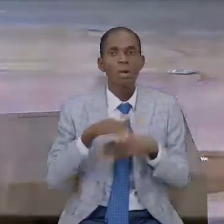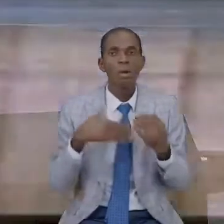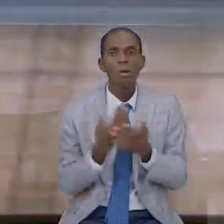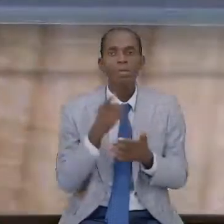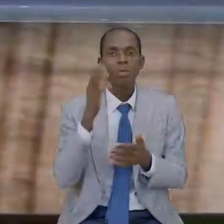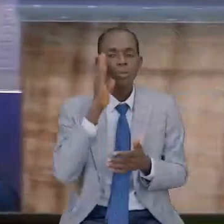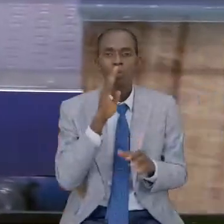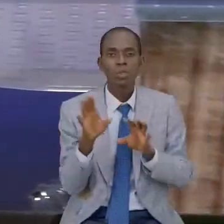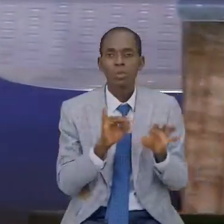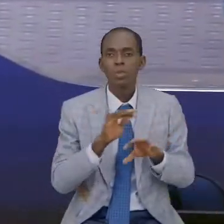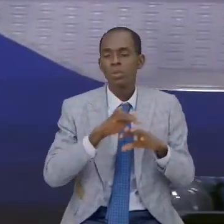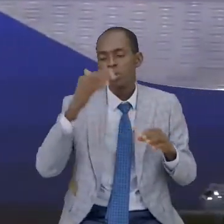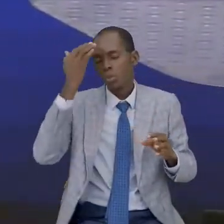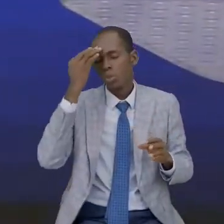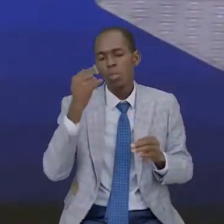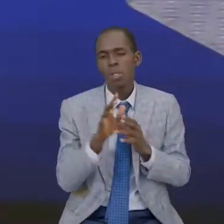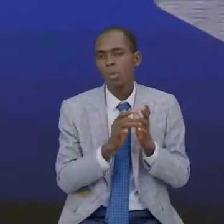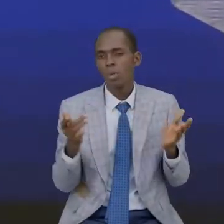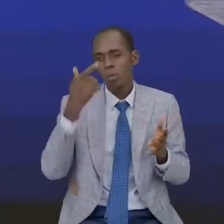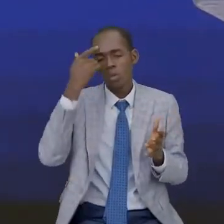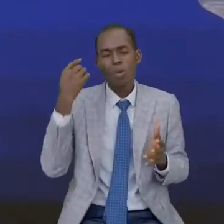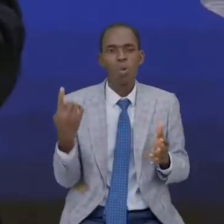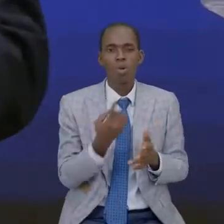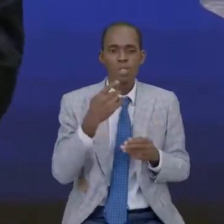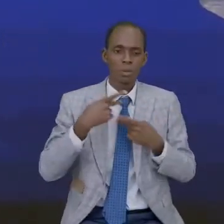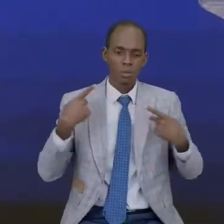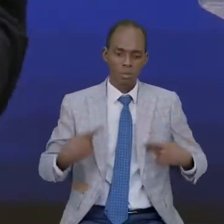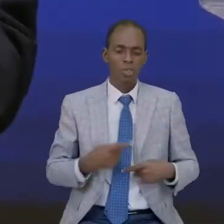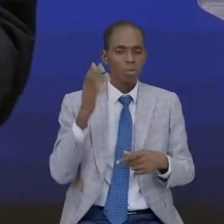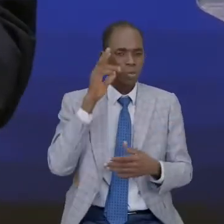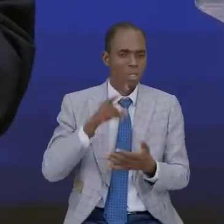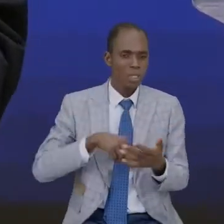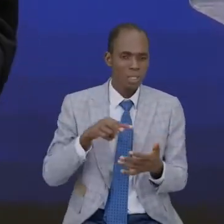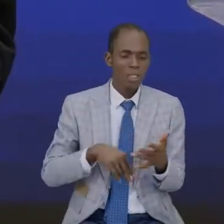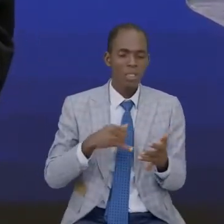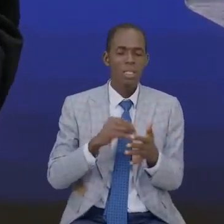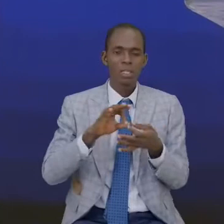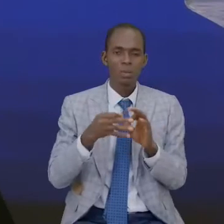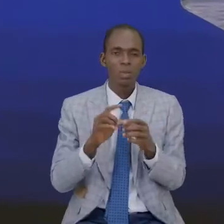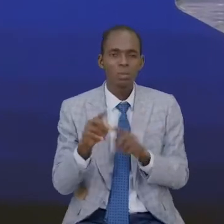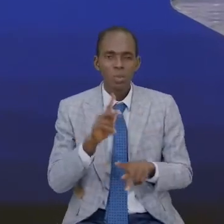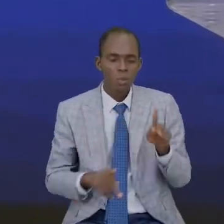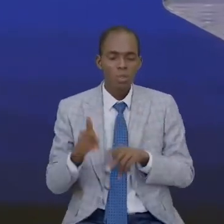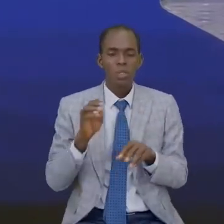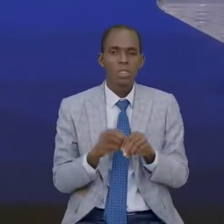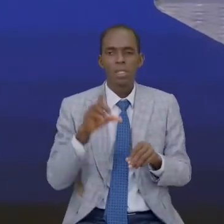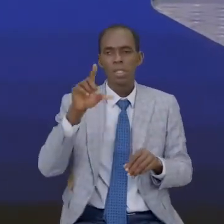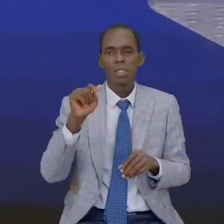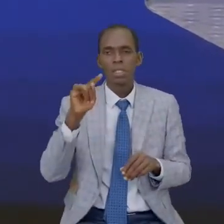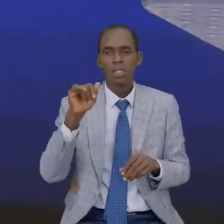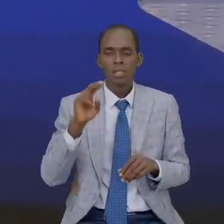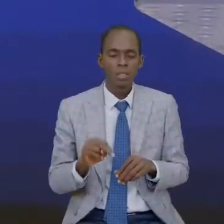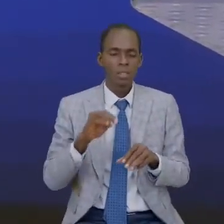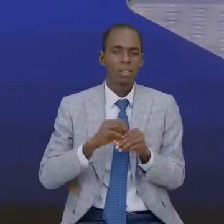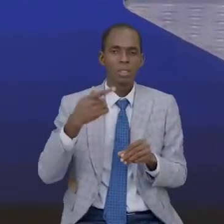you'll not even know the Bible, because it's only the priest that will read it in Latin to the people, and the people did not understand Latin. But